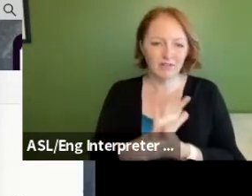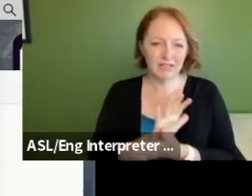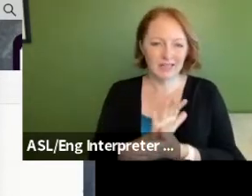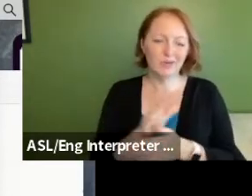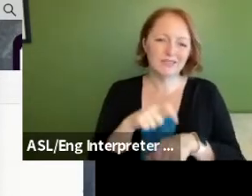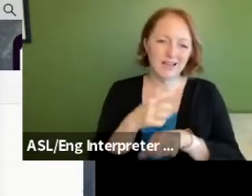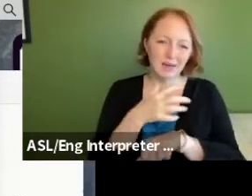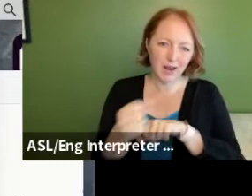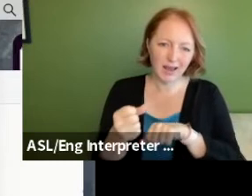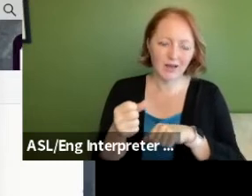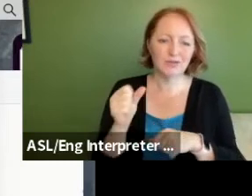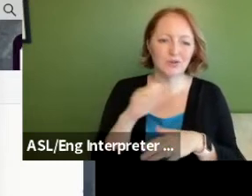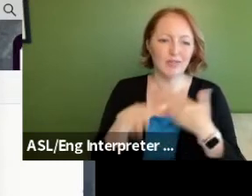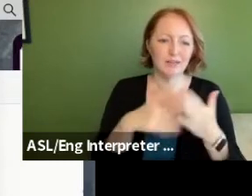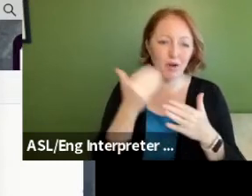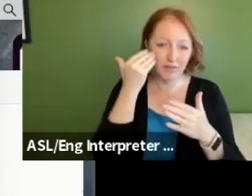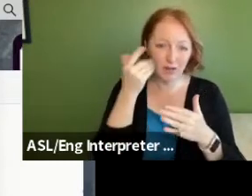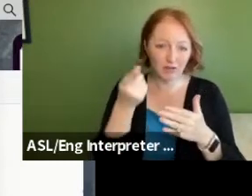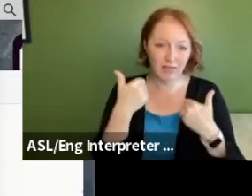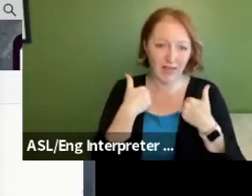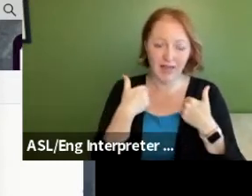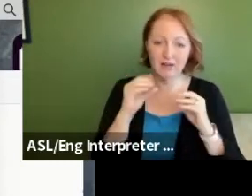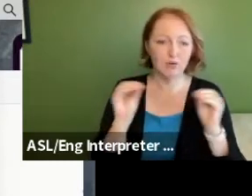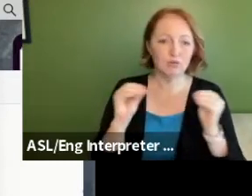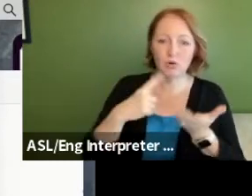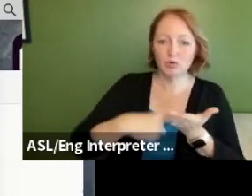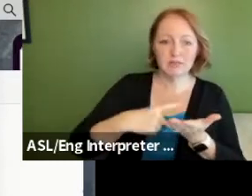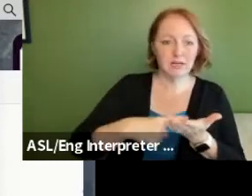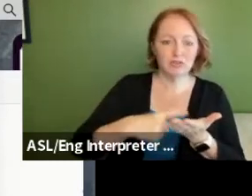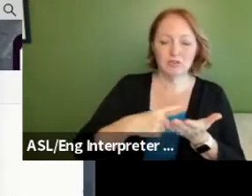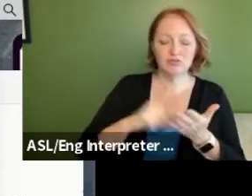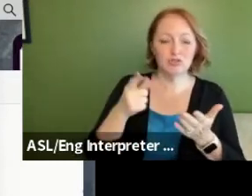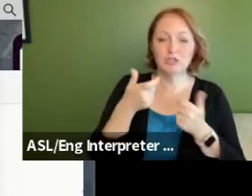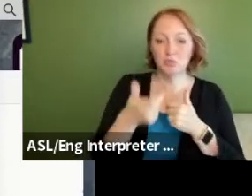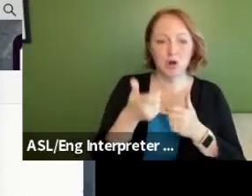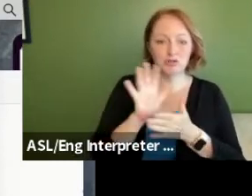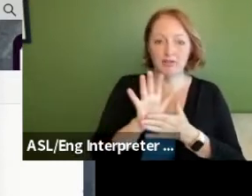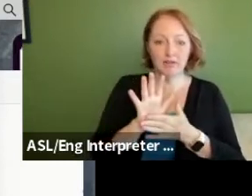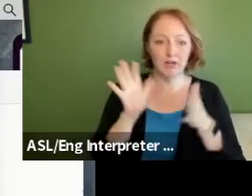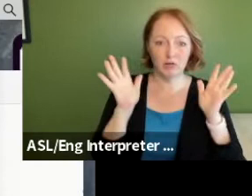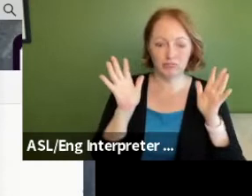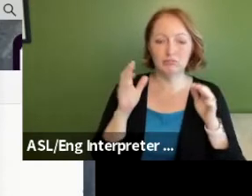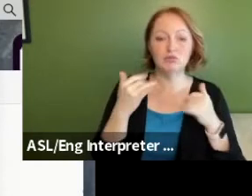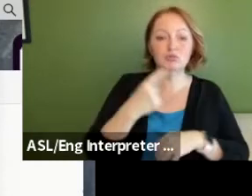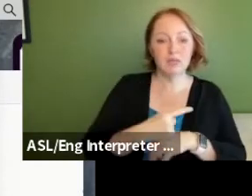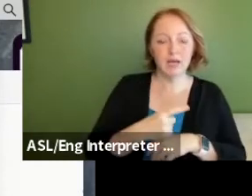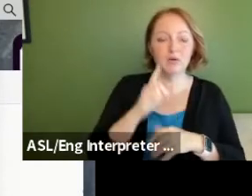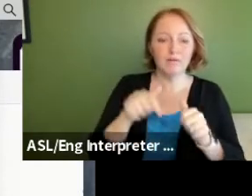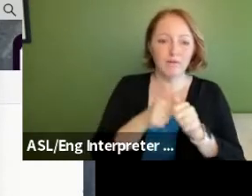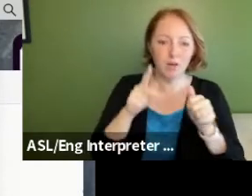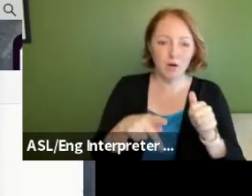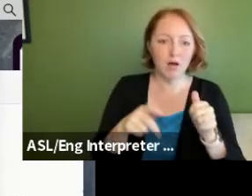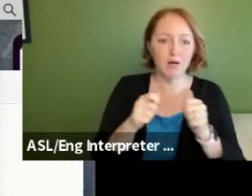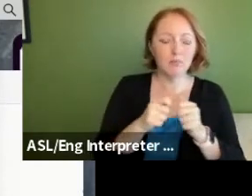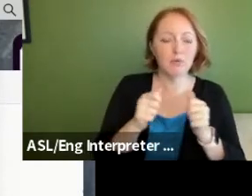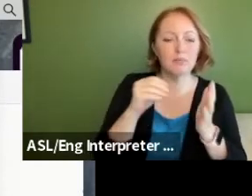time. So that's all of the knowledge that they had. So there was no discussion really, they just watched the video. And today we were gonna follow up with